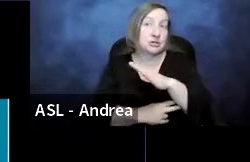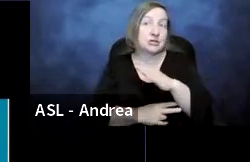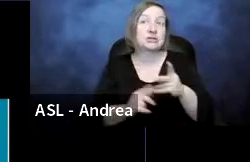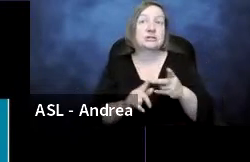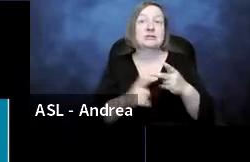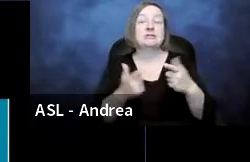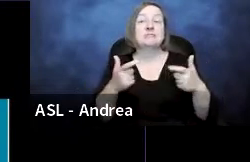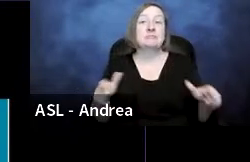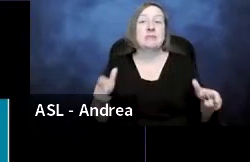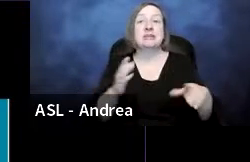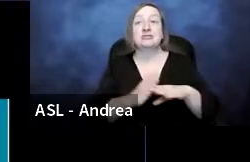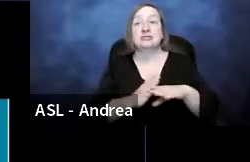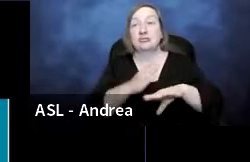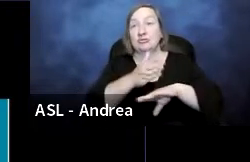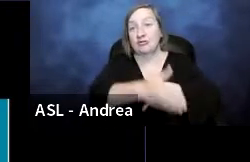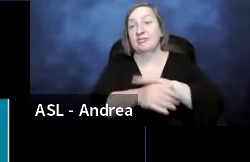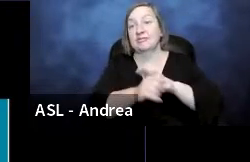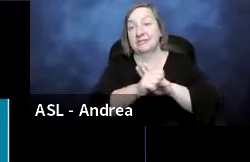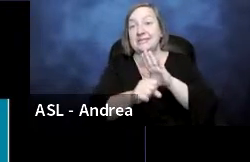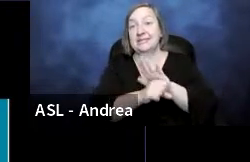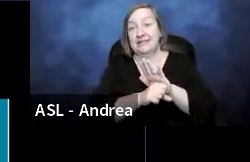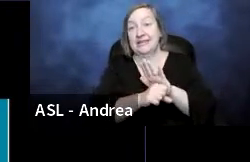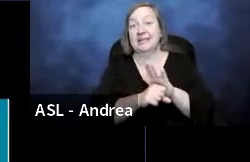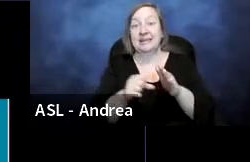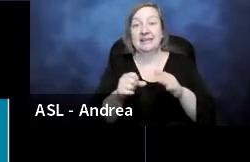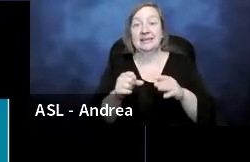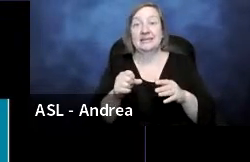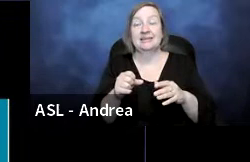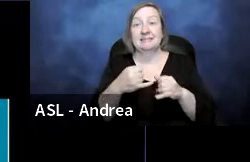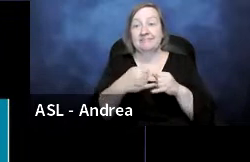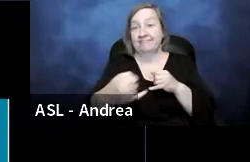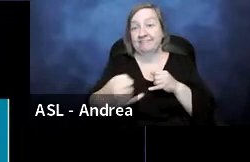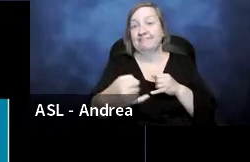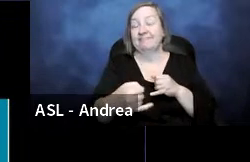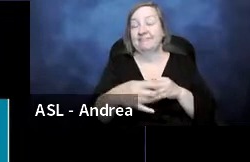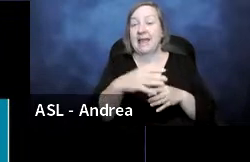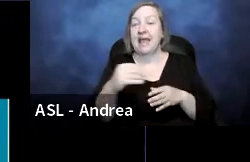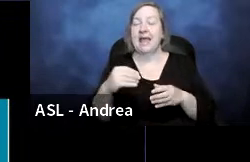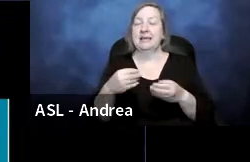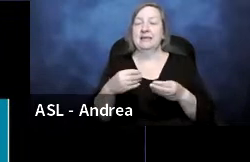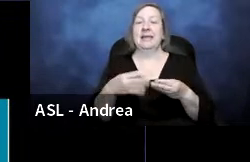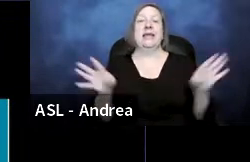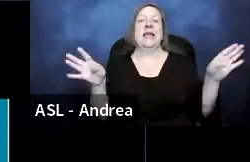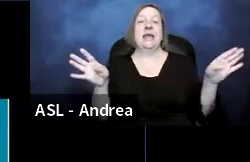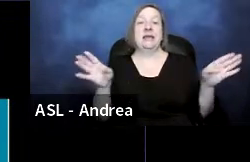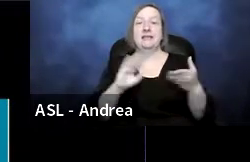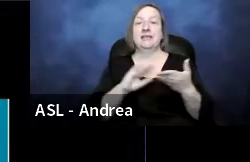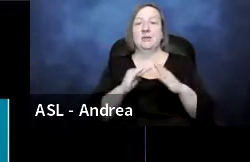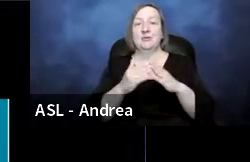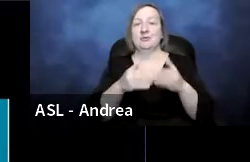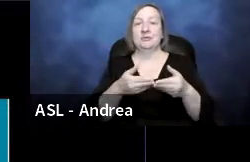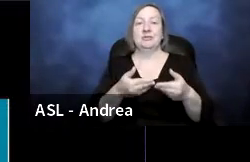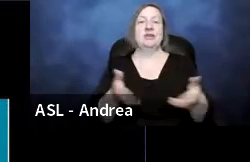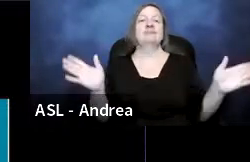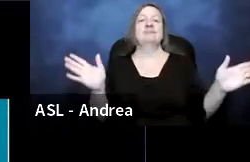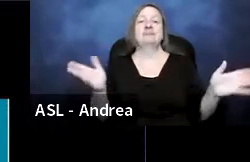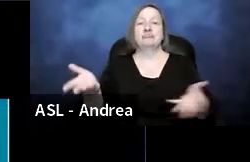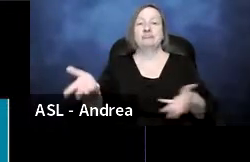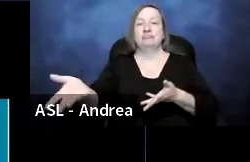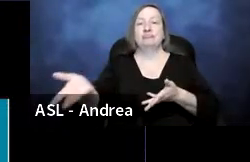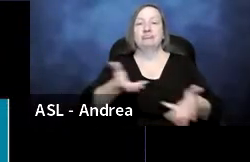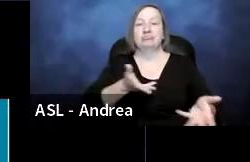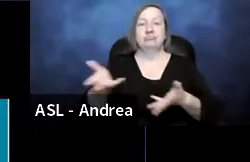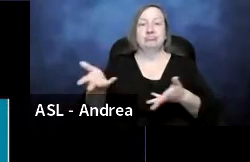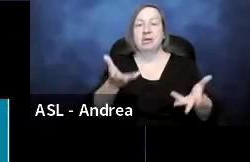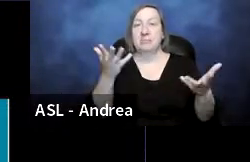a major crossing of state lines here, and a gateway between the communities. That might